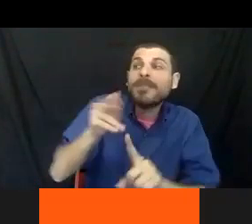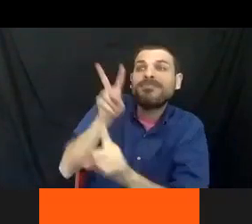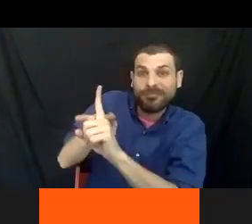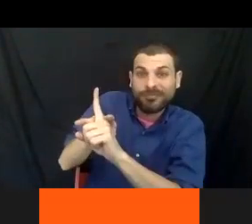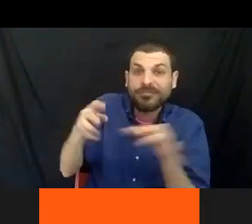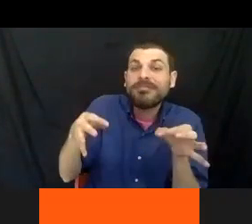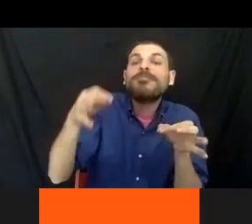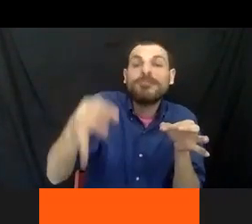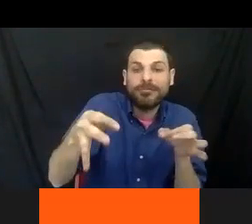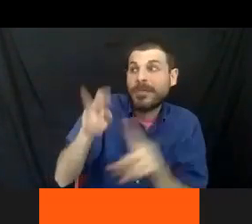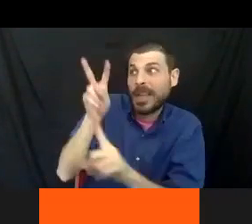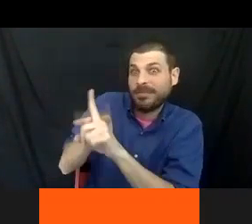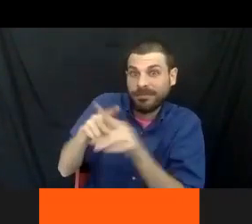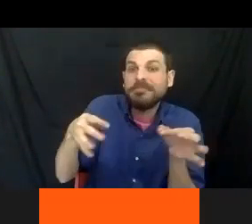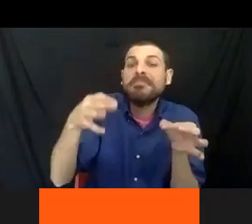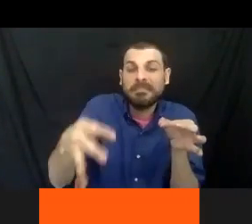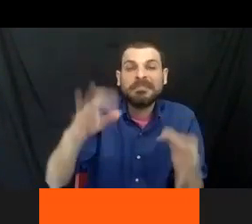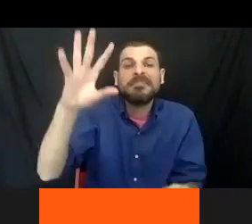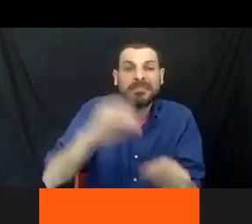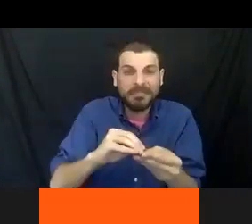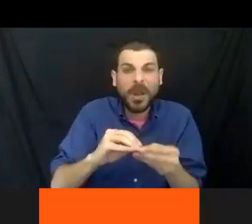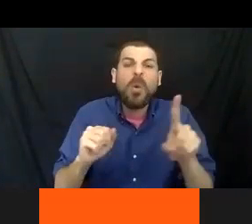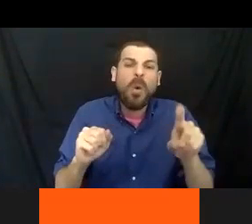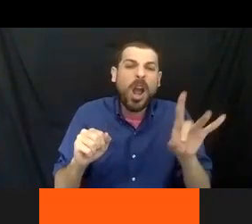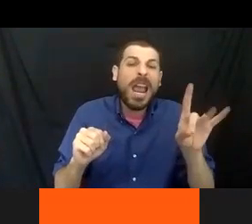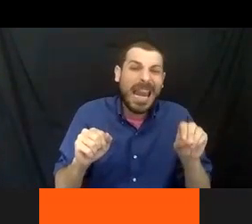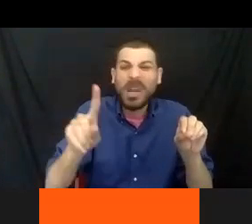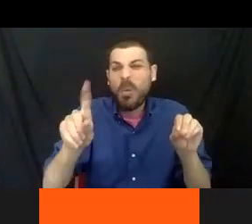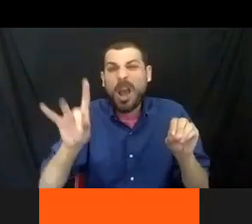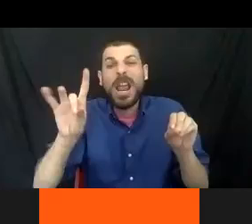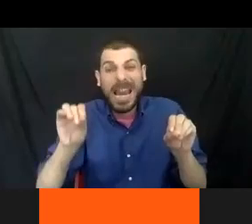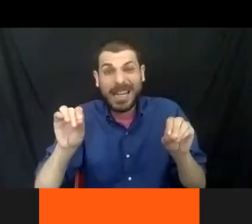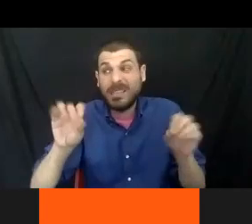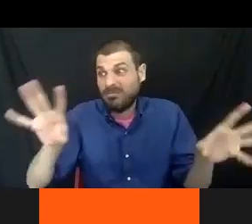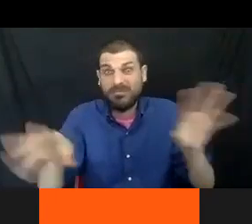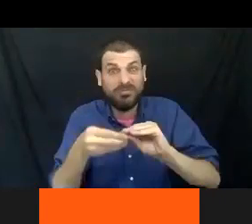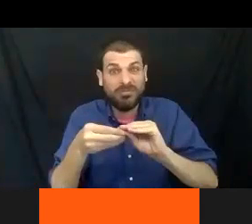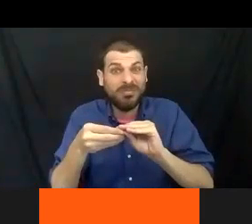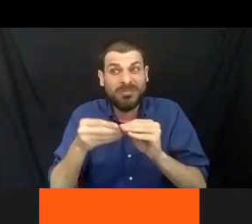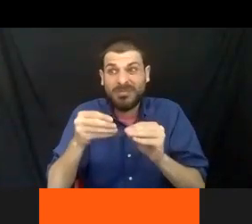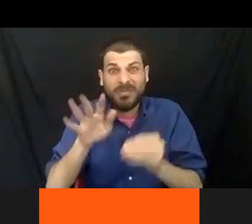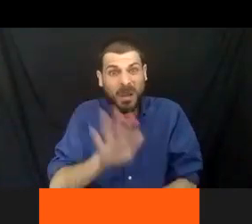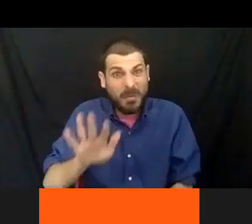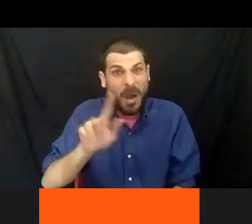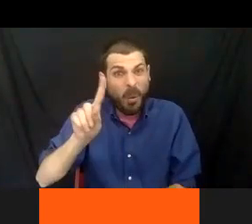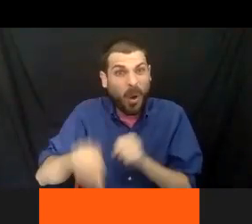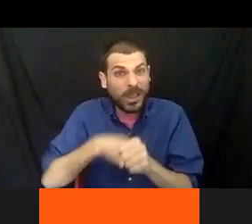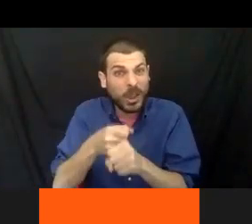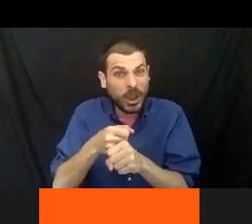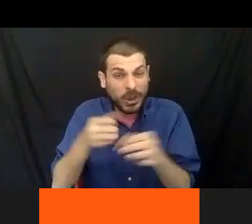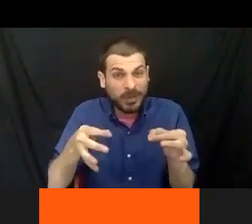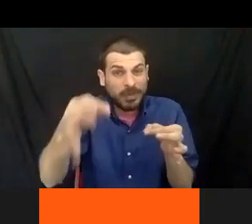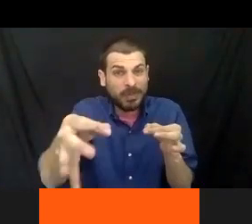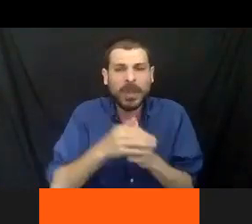to another 180 days. So almost a year. So who do you request this